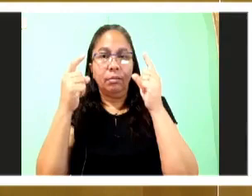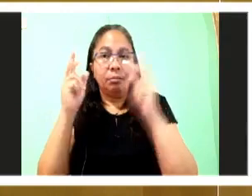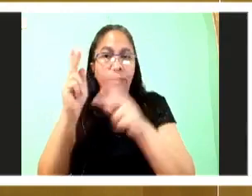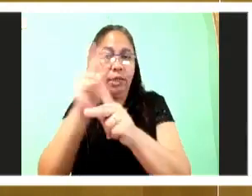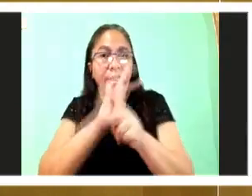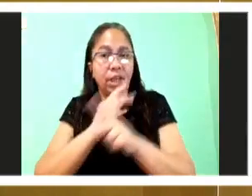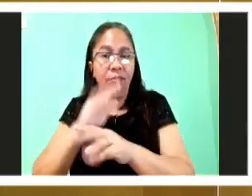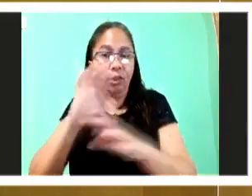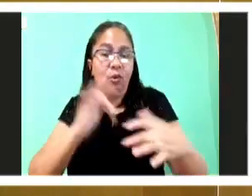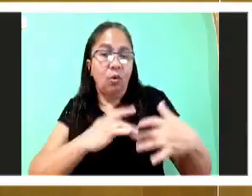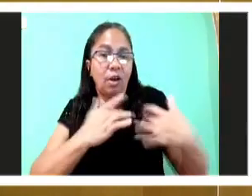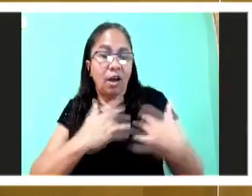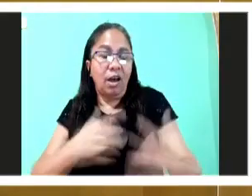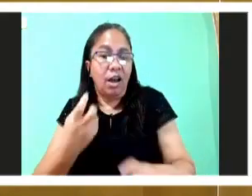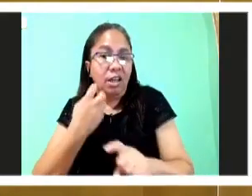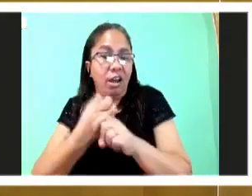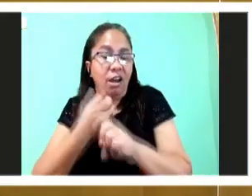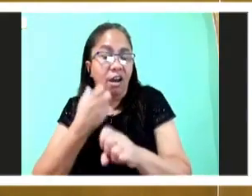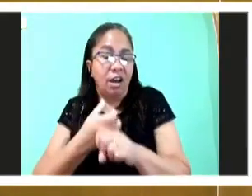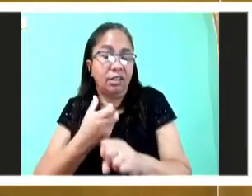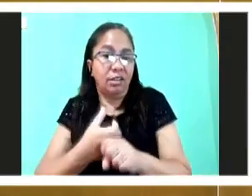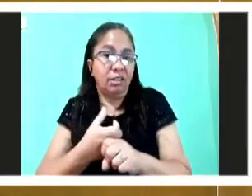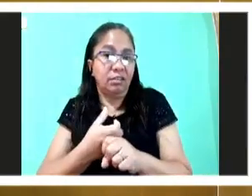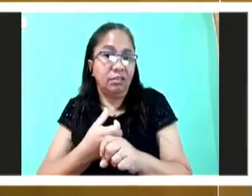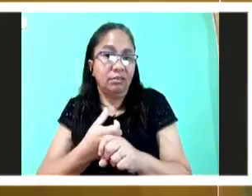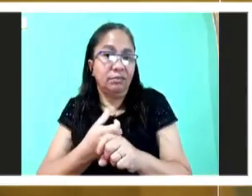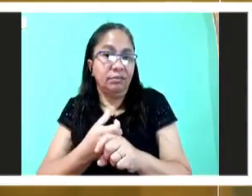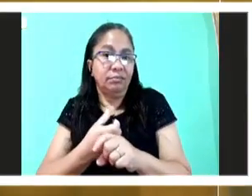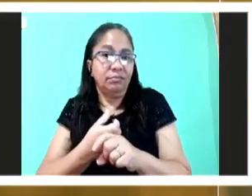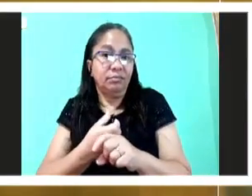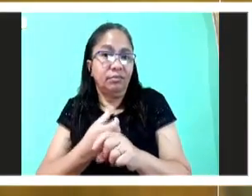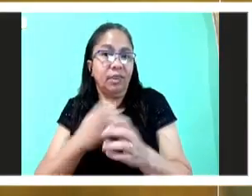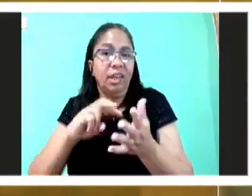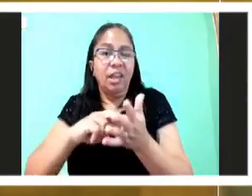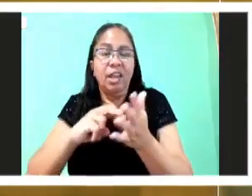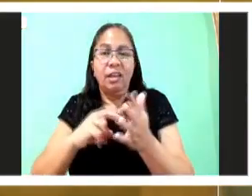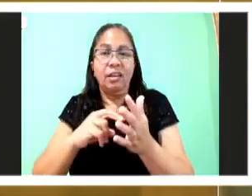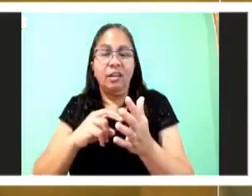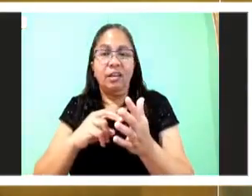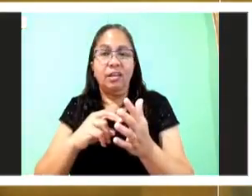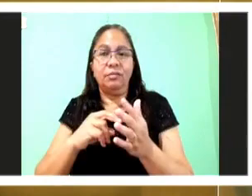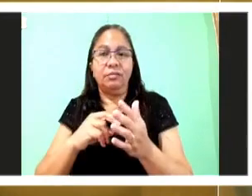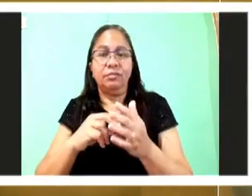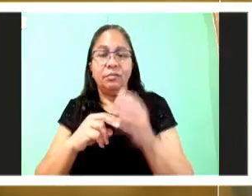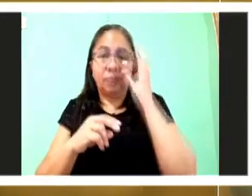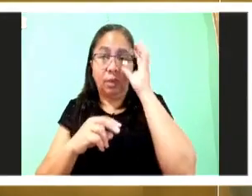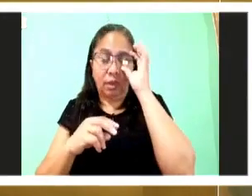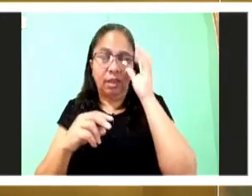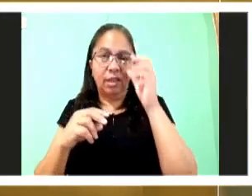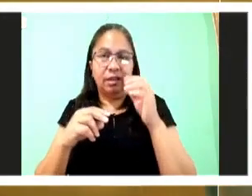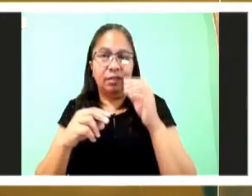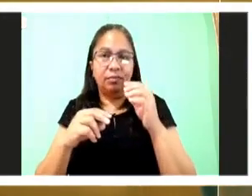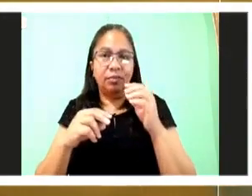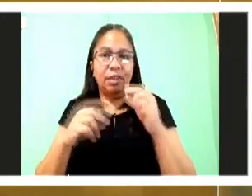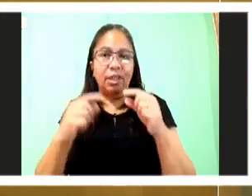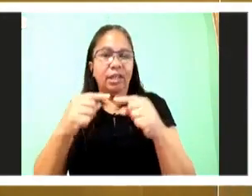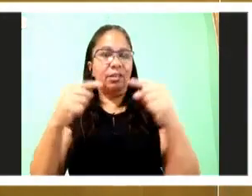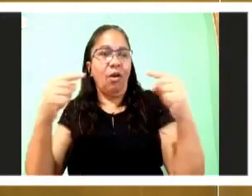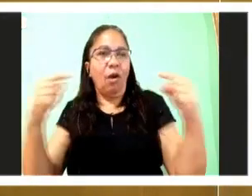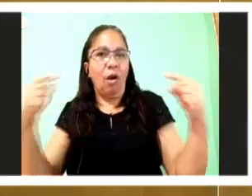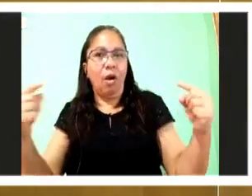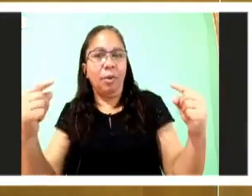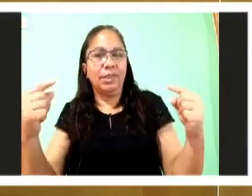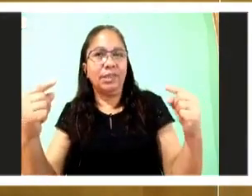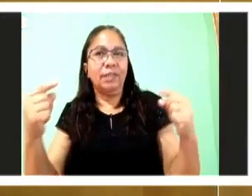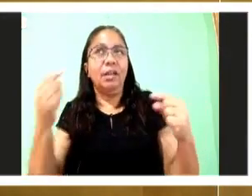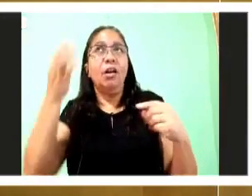world. So hard-heartedness is as opposed to being in God's love and being in